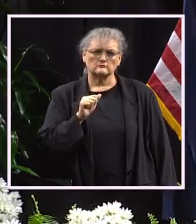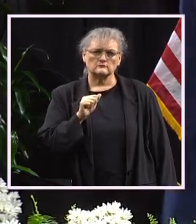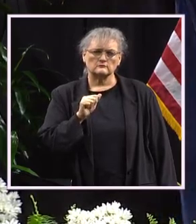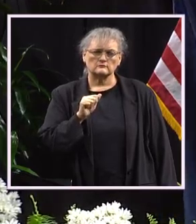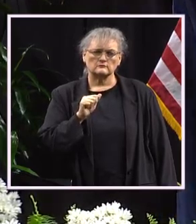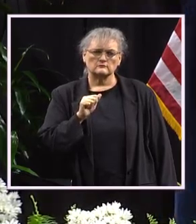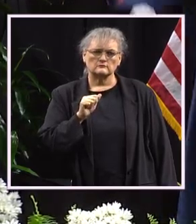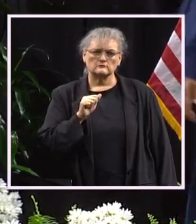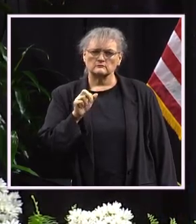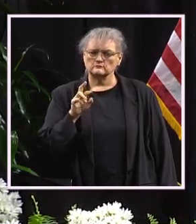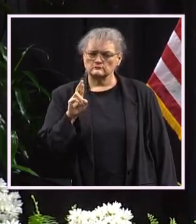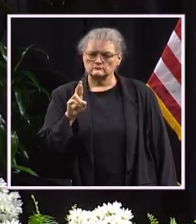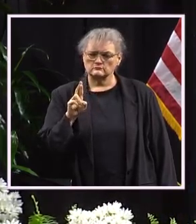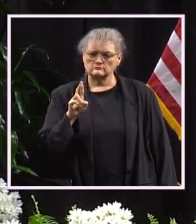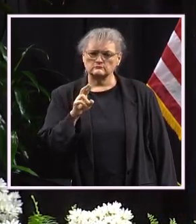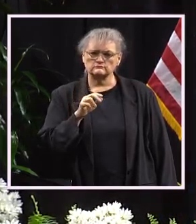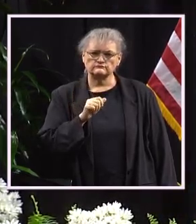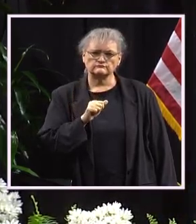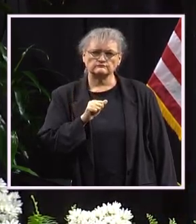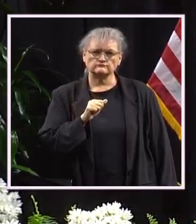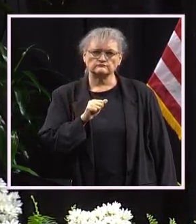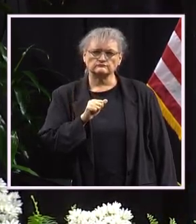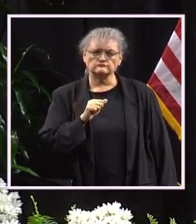Elisa Rojas, cum laude.